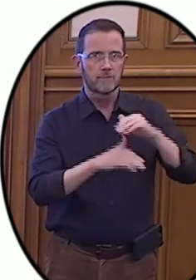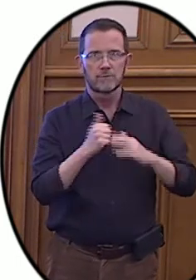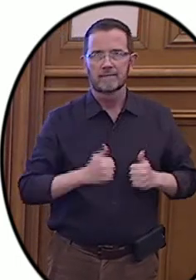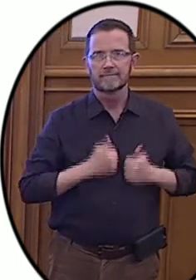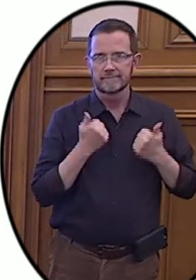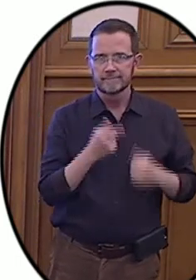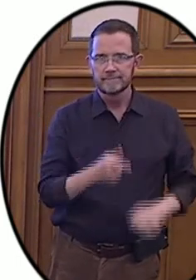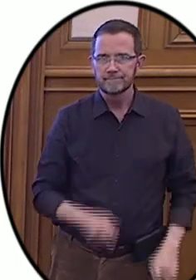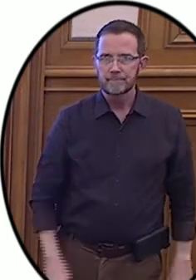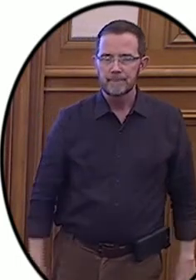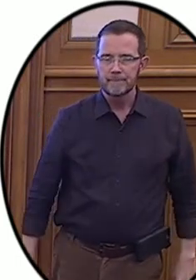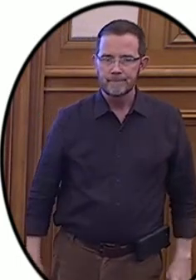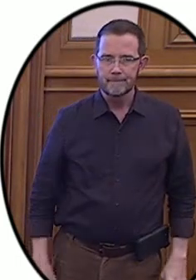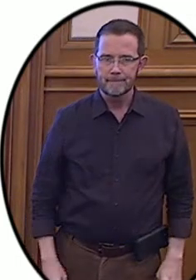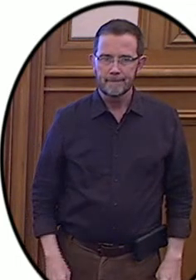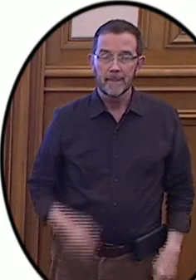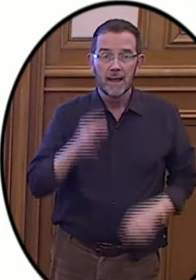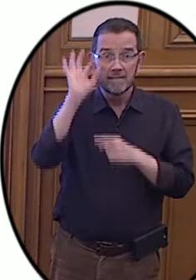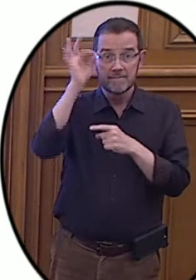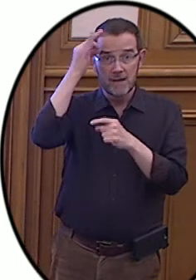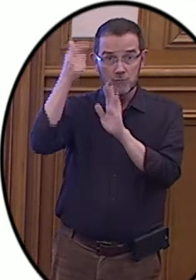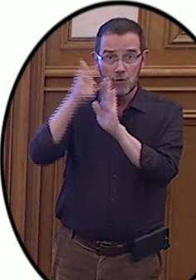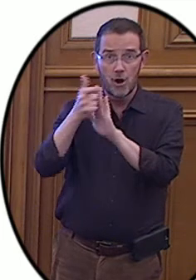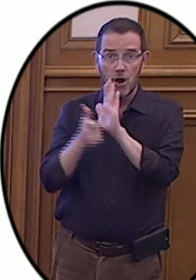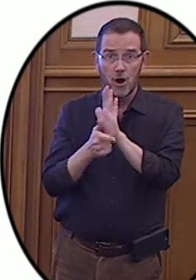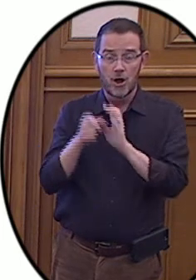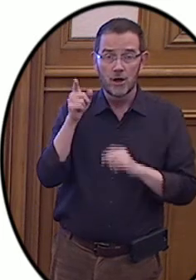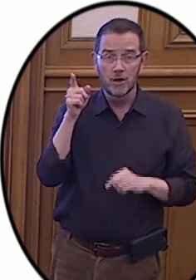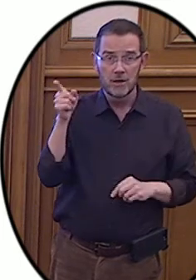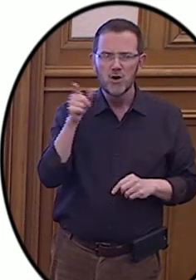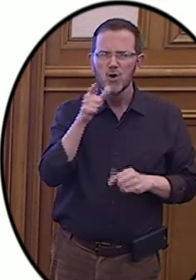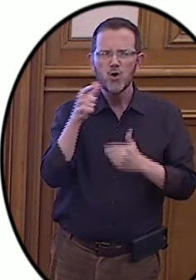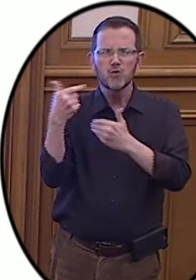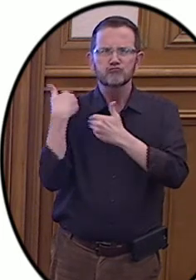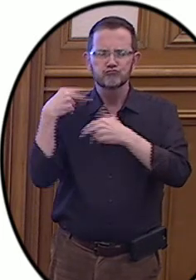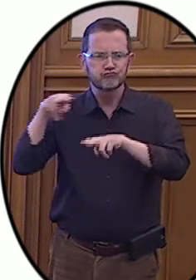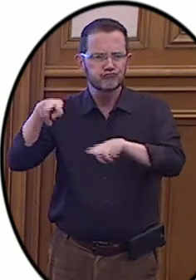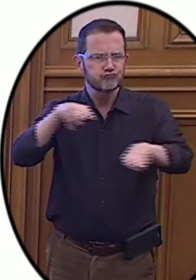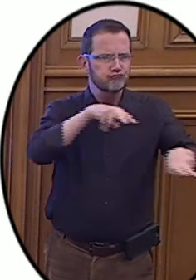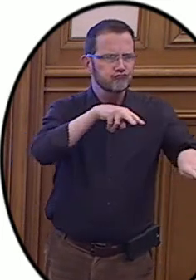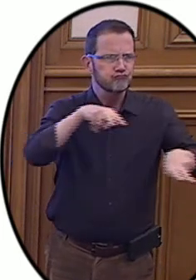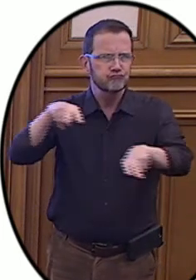law, it's important to know that enforcement is handled primarily by